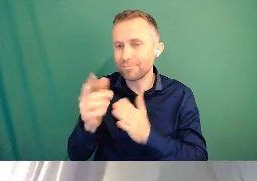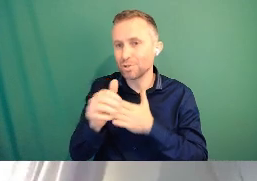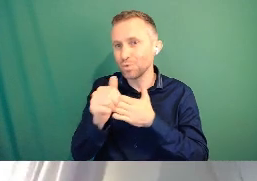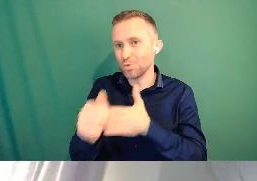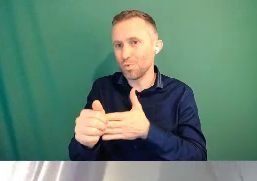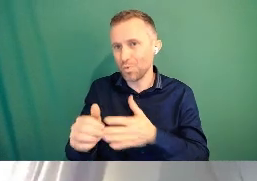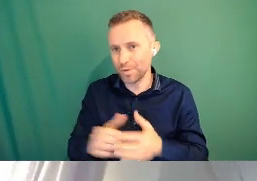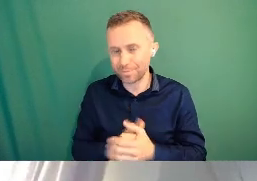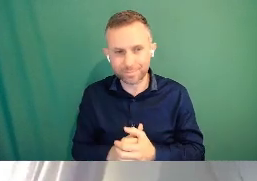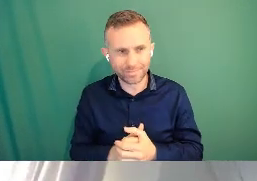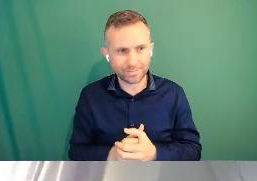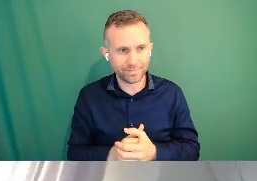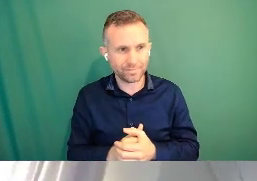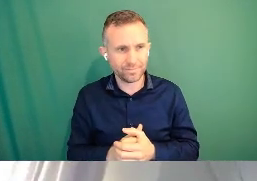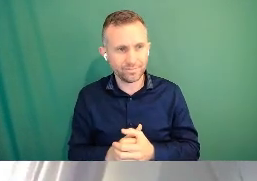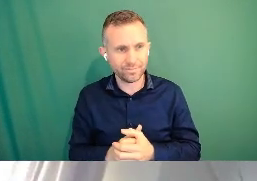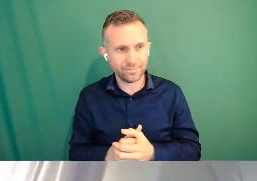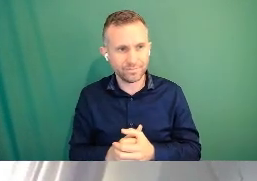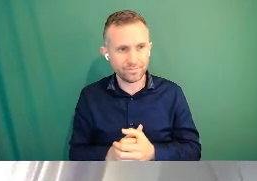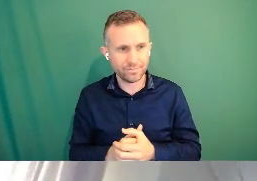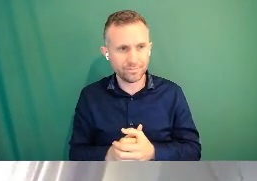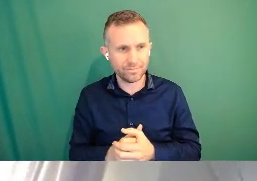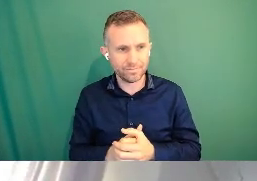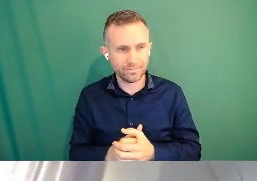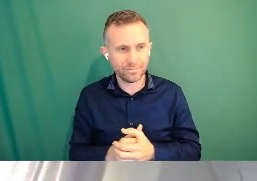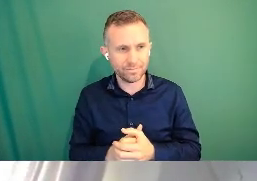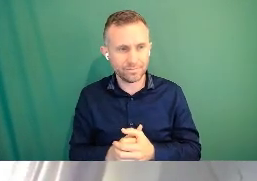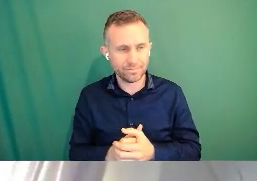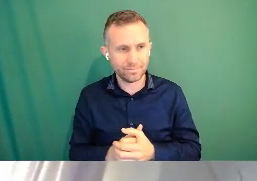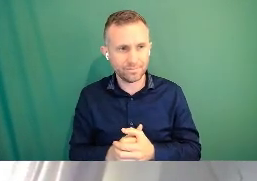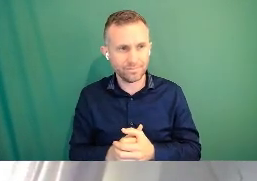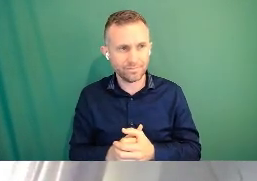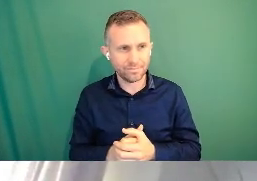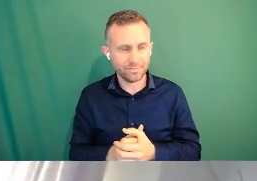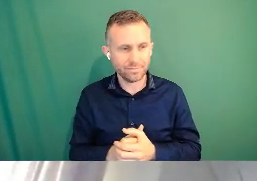Thank you. I had a question. Just open it.